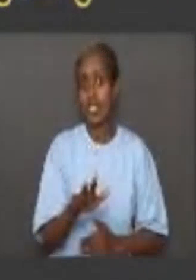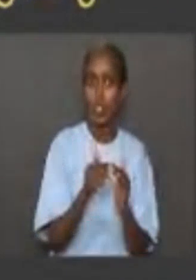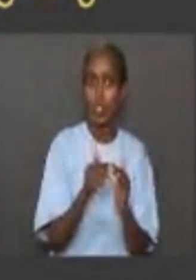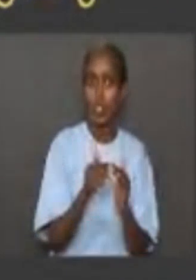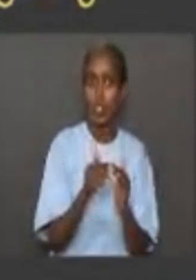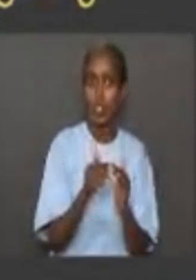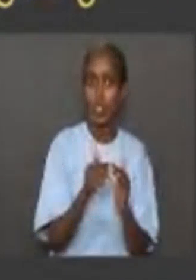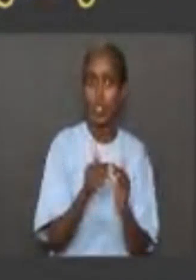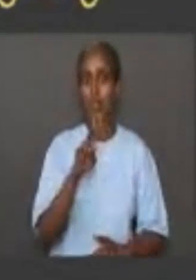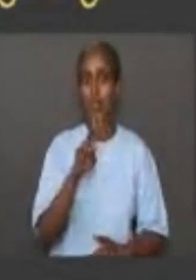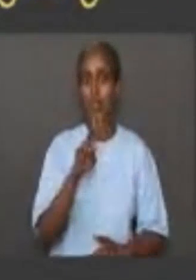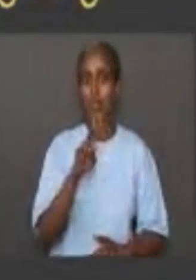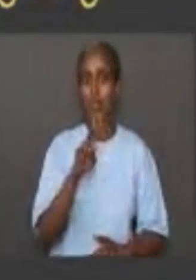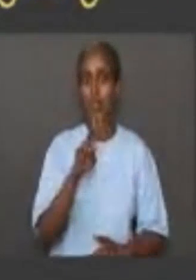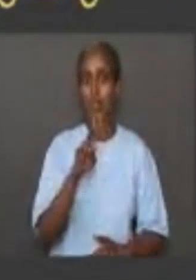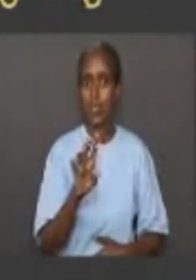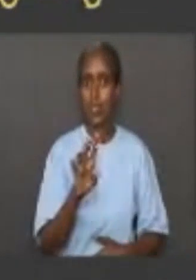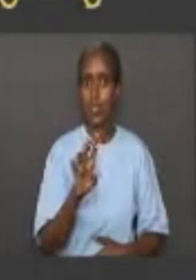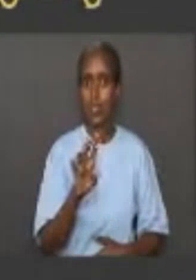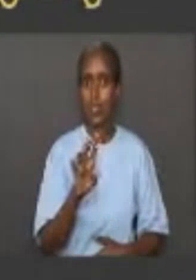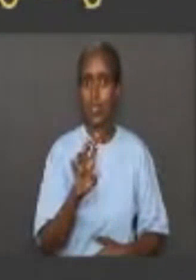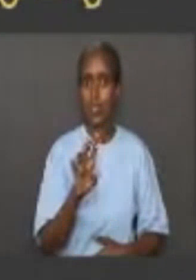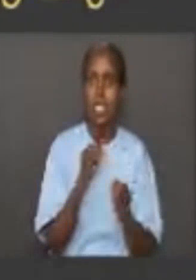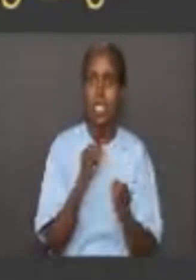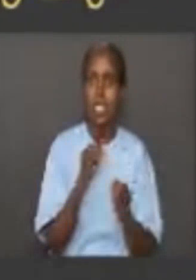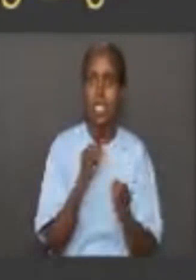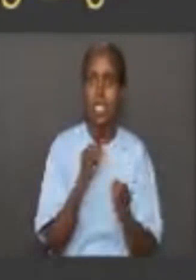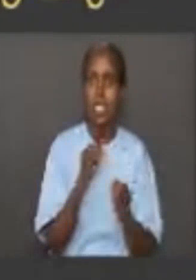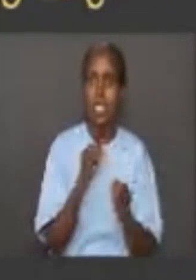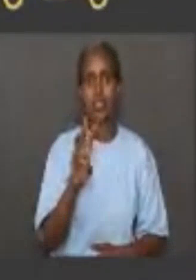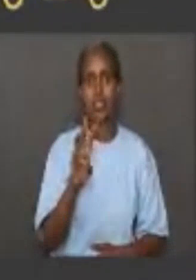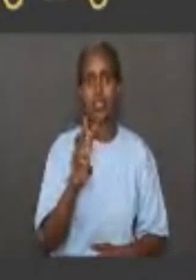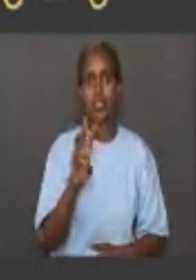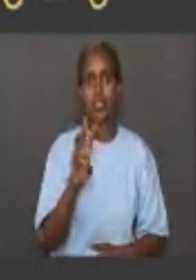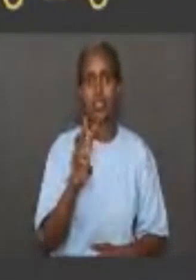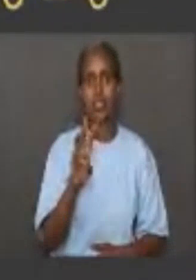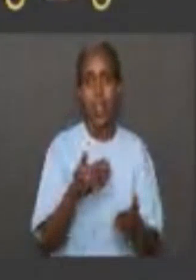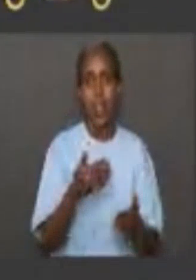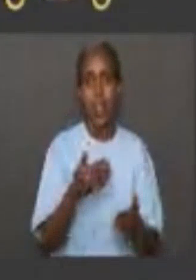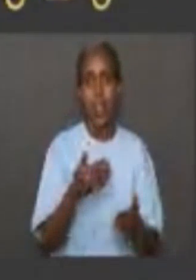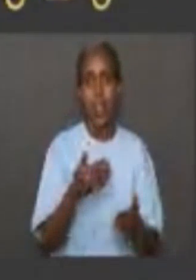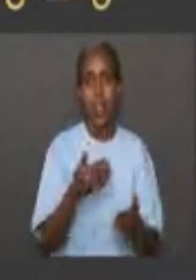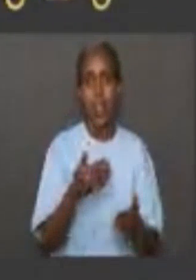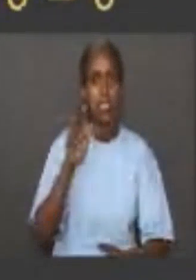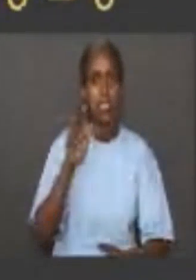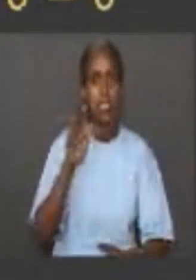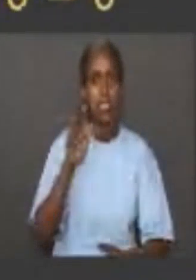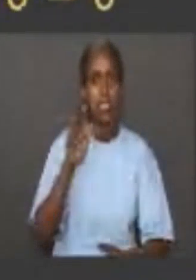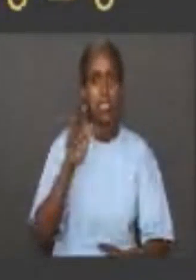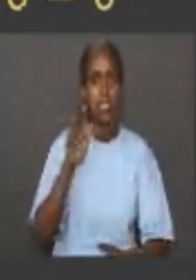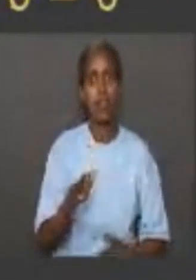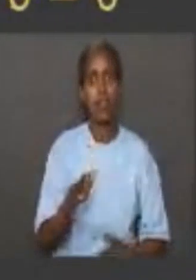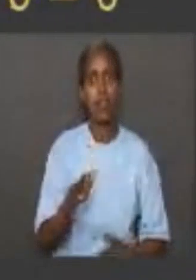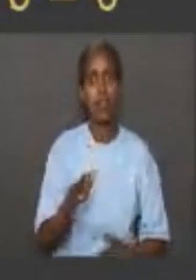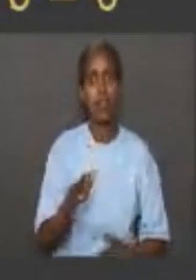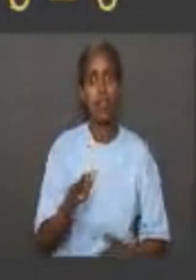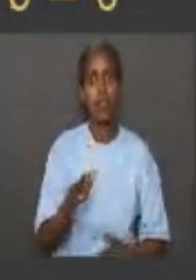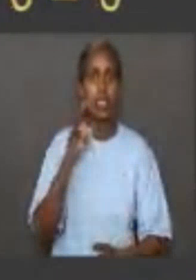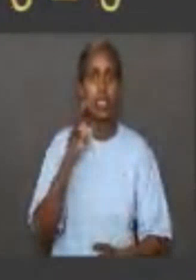-27 plus 36 minus 3 minus 6.